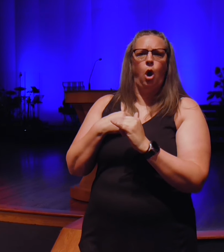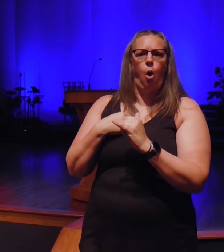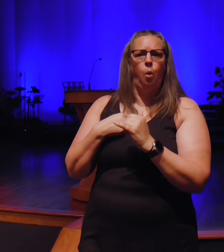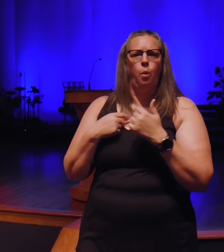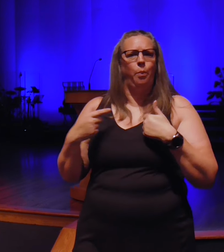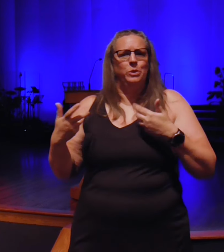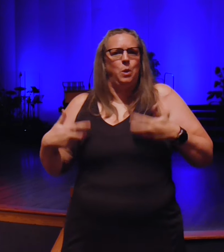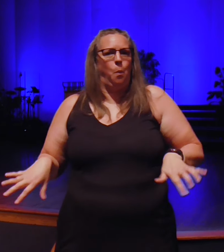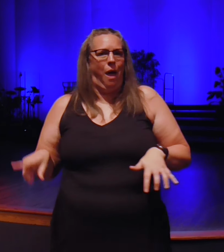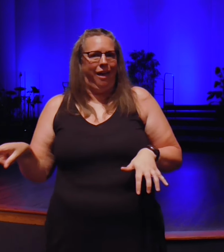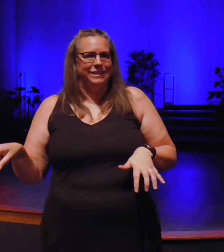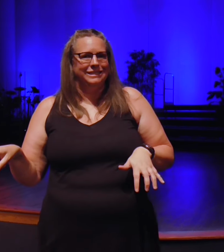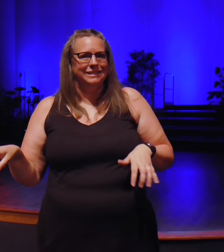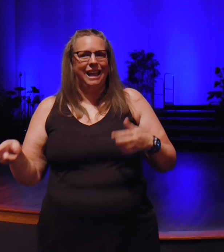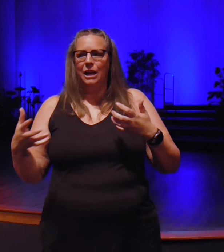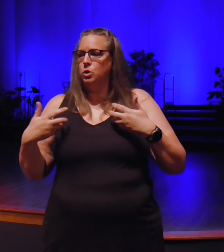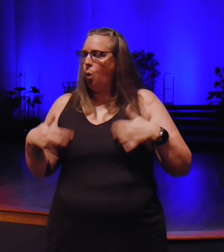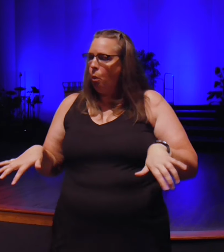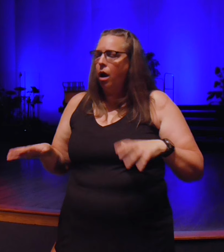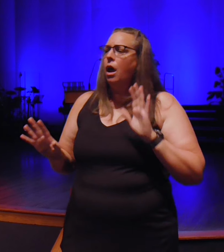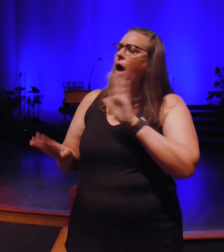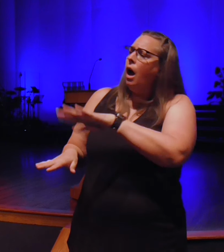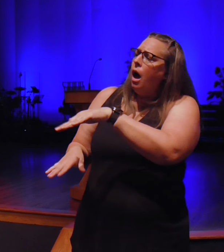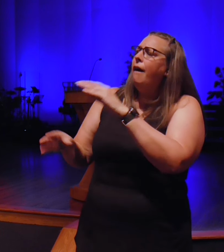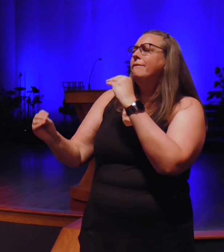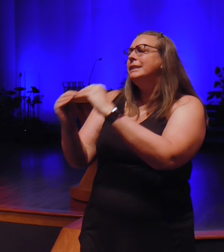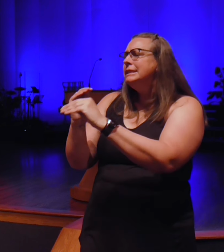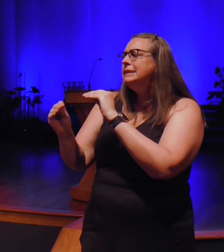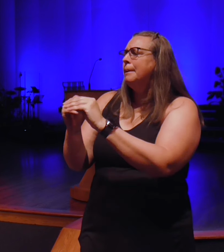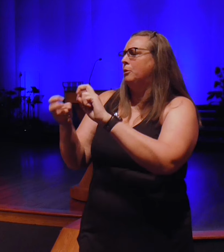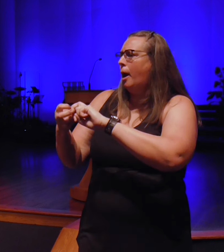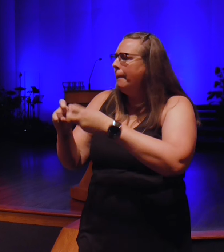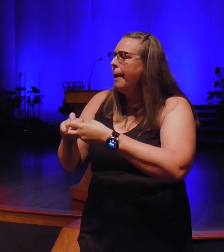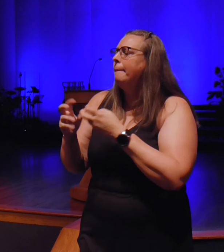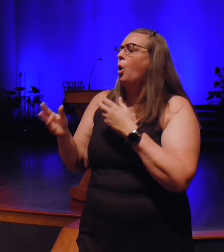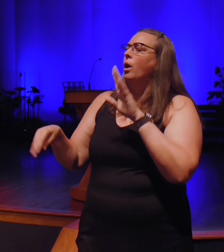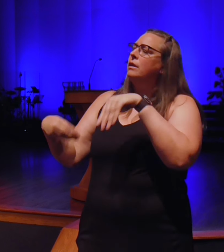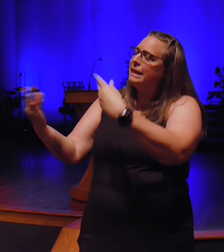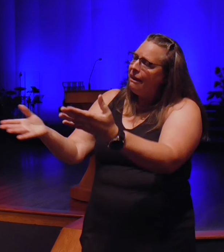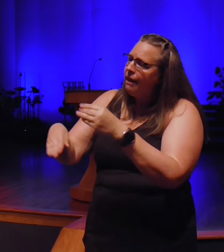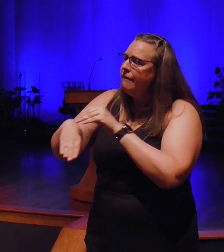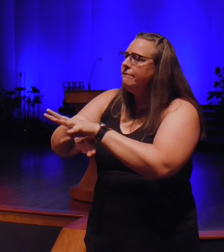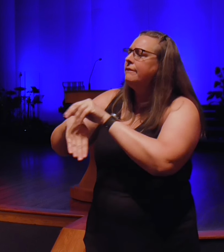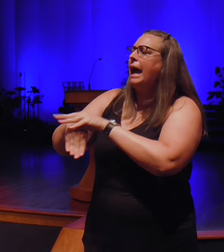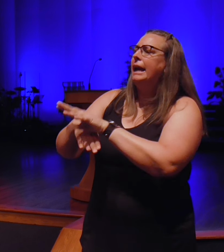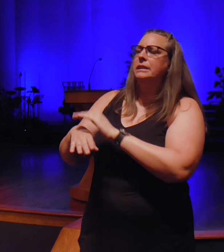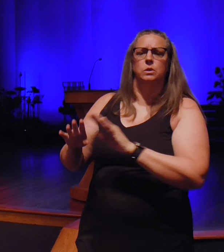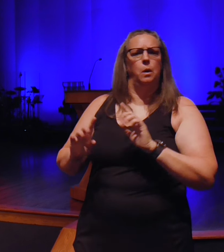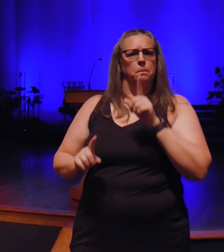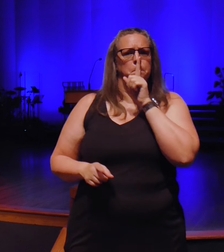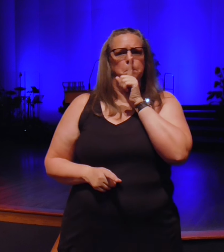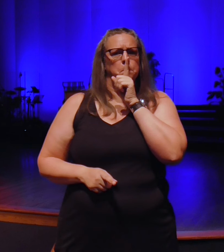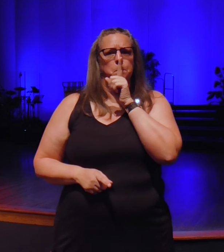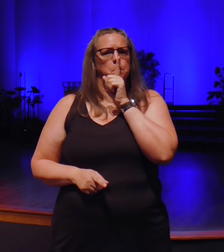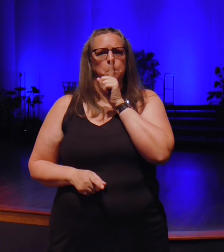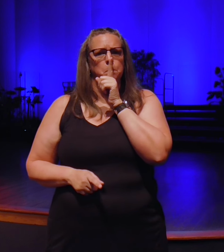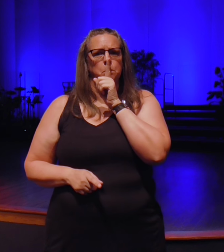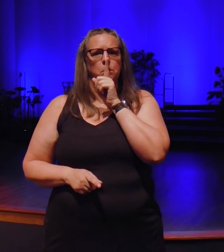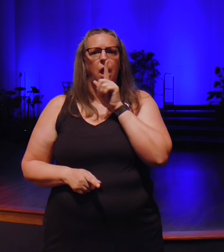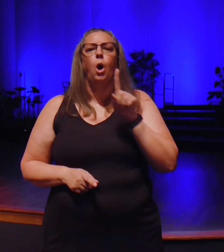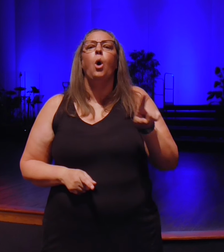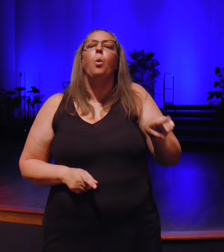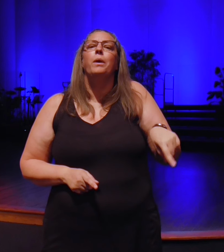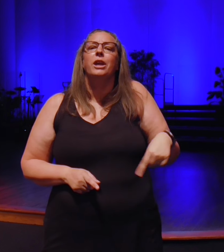from us is to fix their problems or give them advice. So we only share with what resonates in our